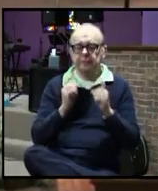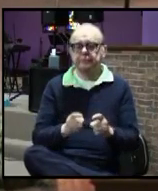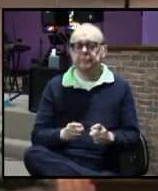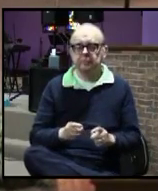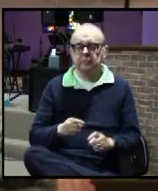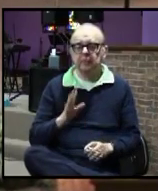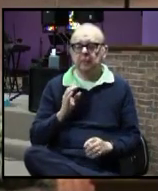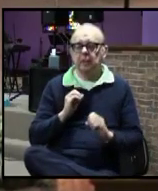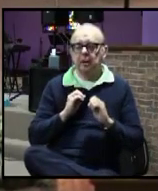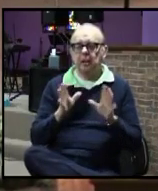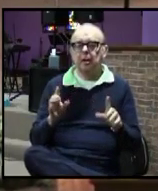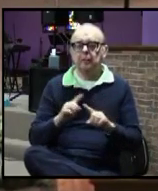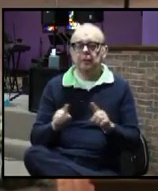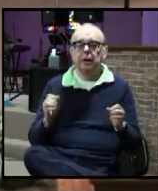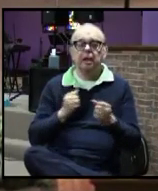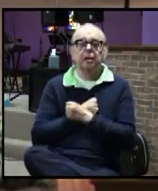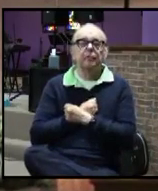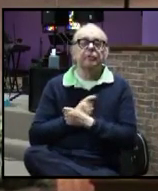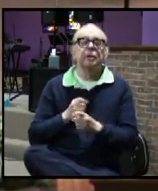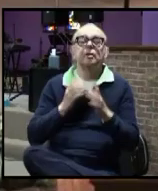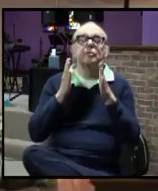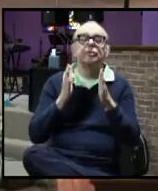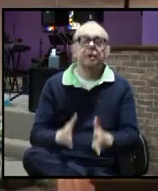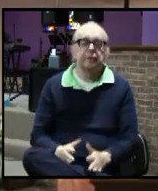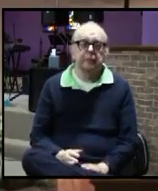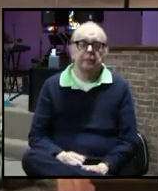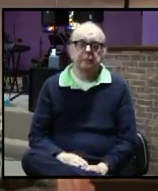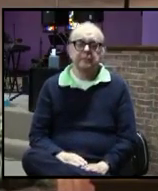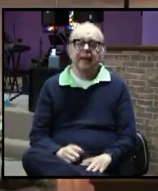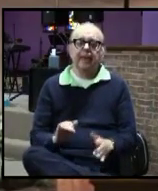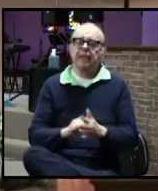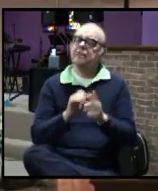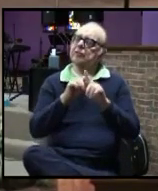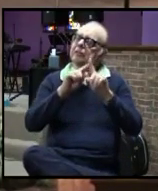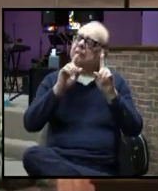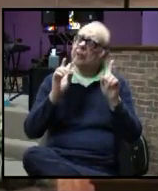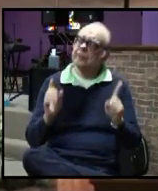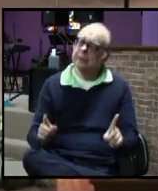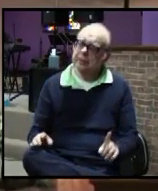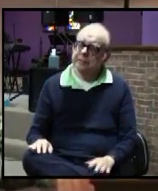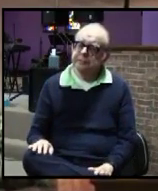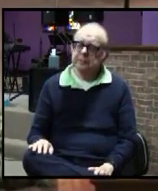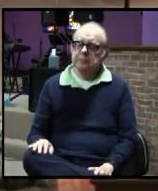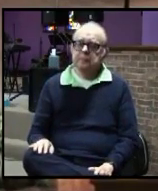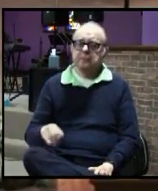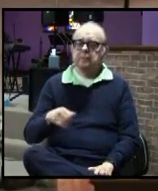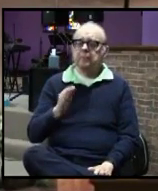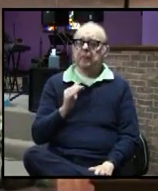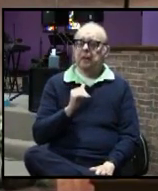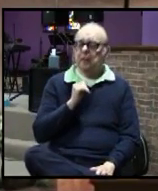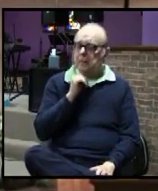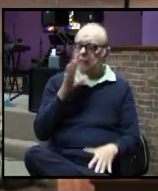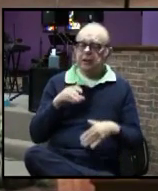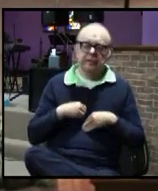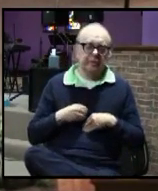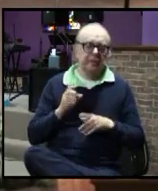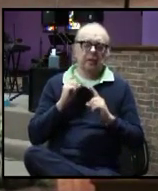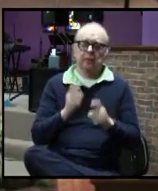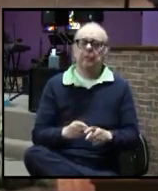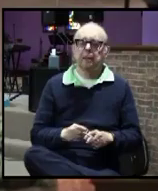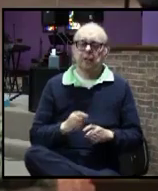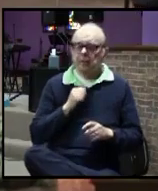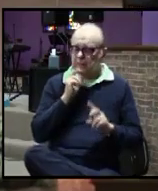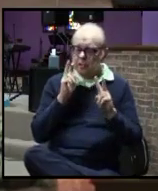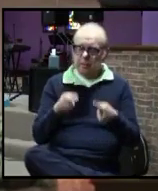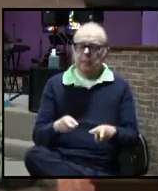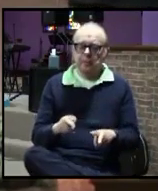very clear that God hates sin, but he loves sinners. That's different. God does not tolerate sin. God does